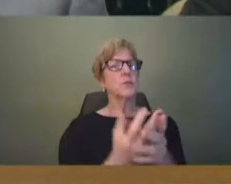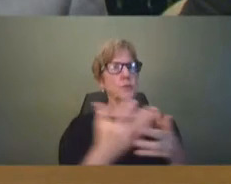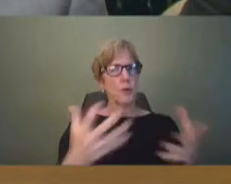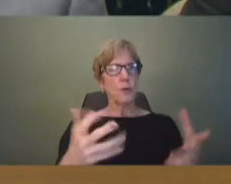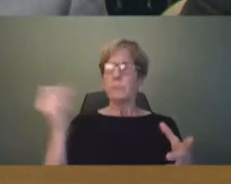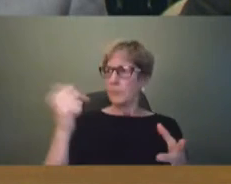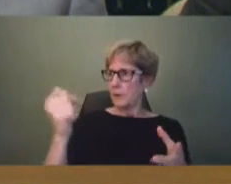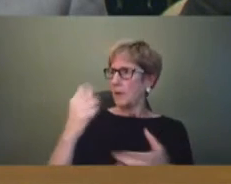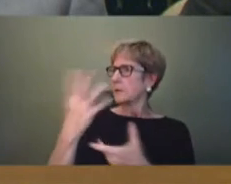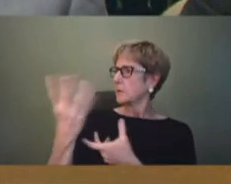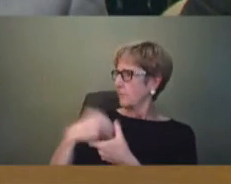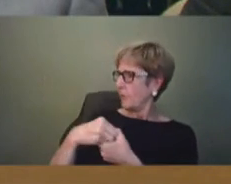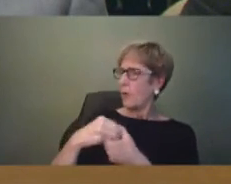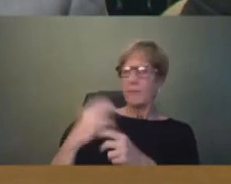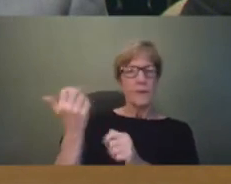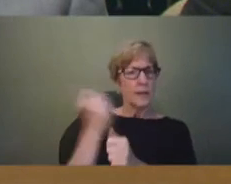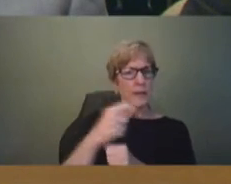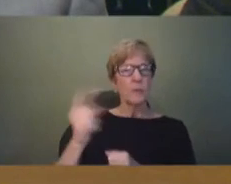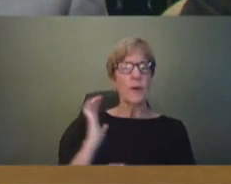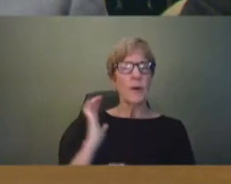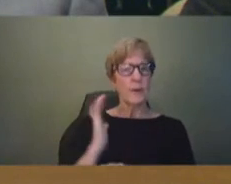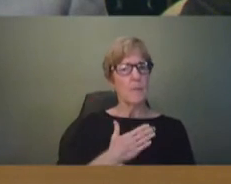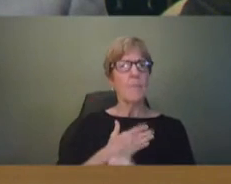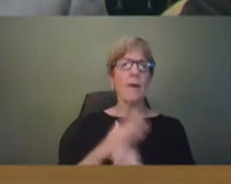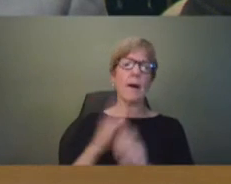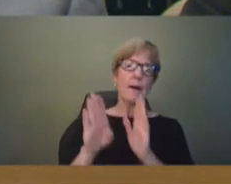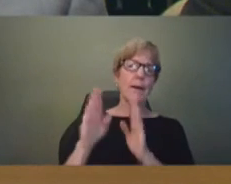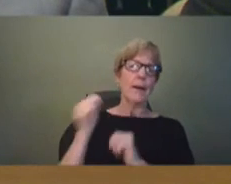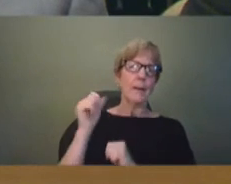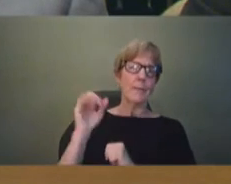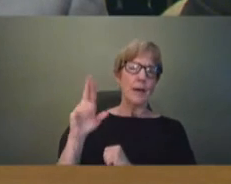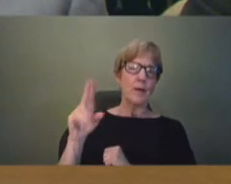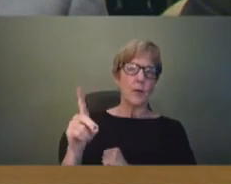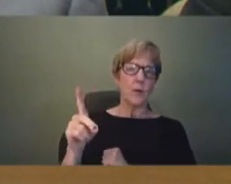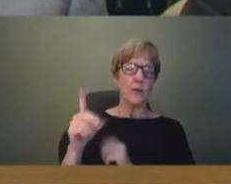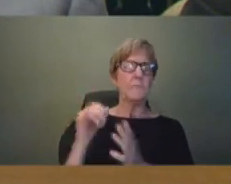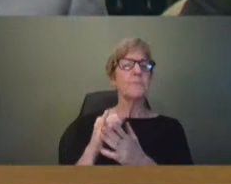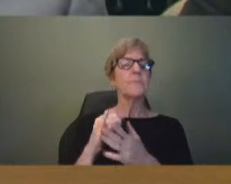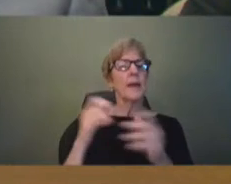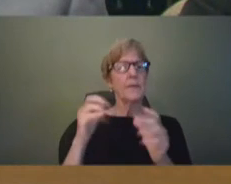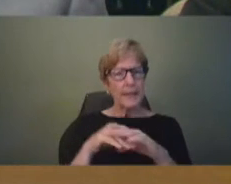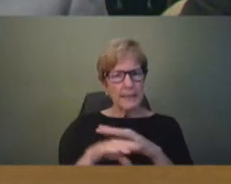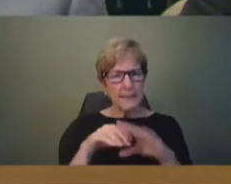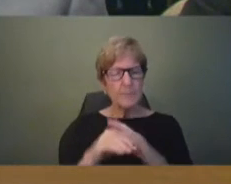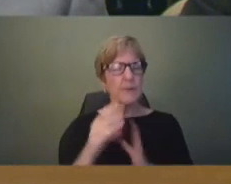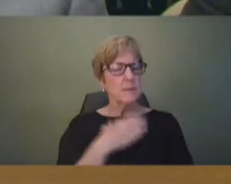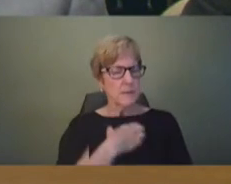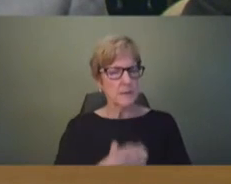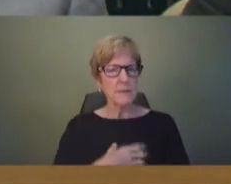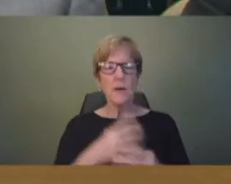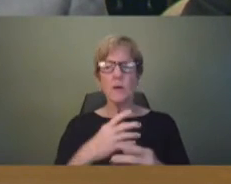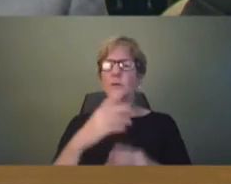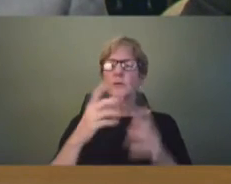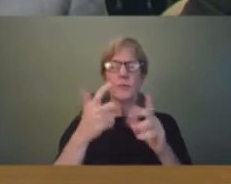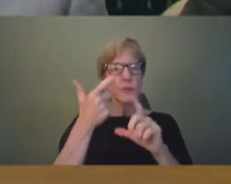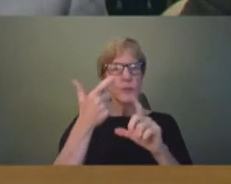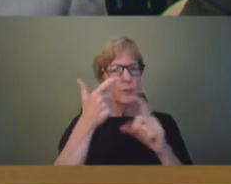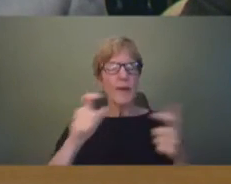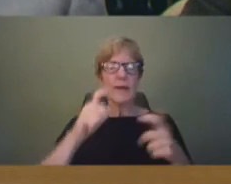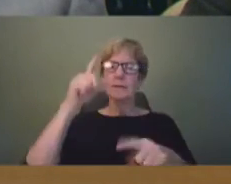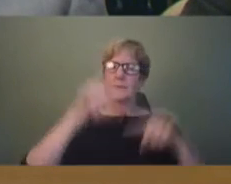cultivating a thriving commercial and residential district that is accessible and desirable to the widest socioeconomic Spectrum